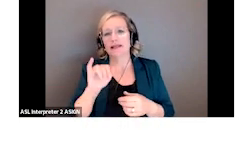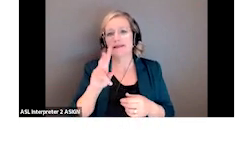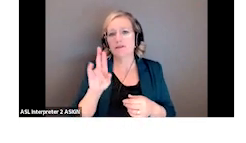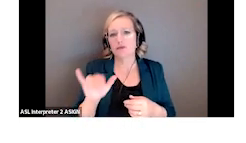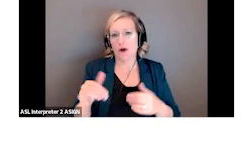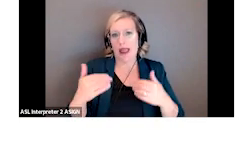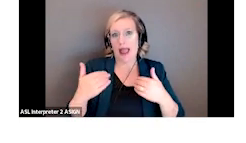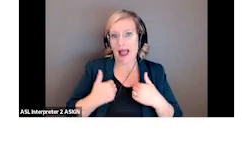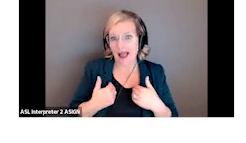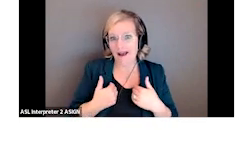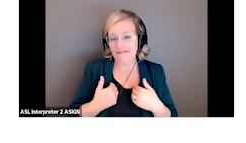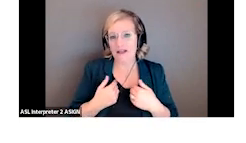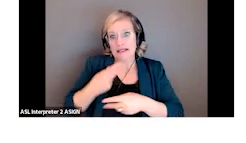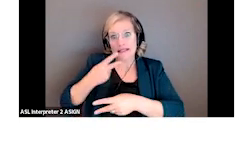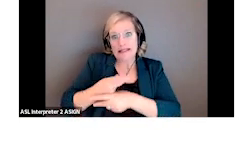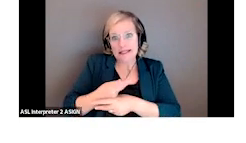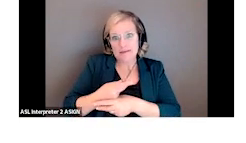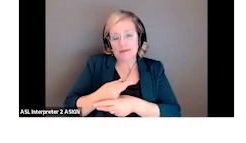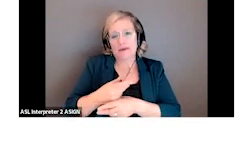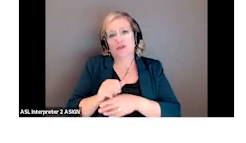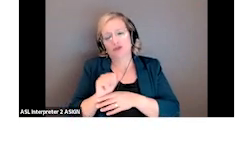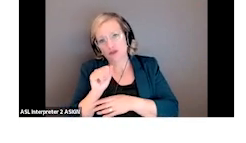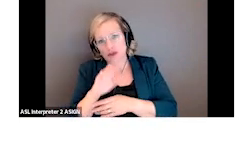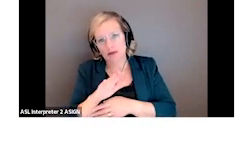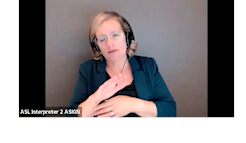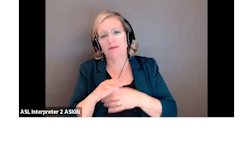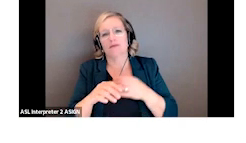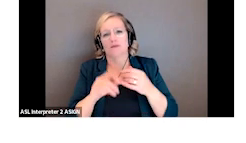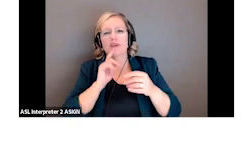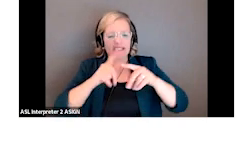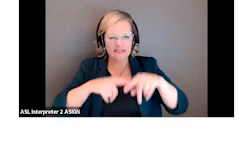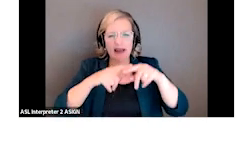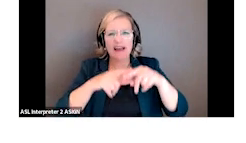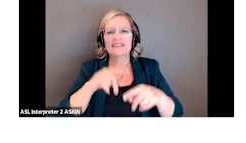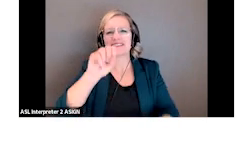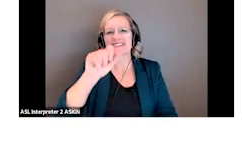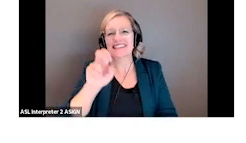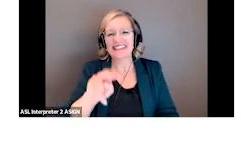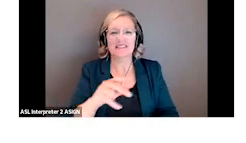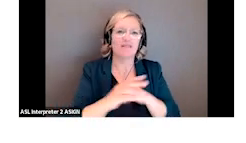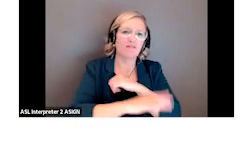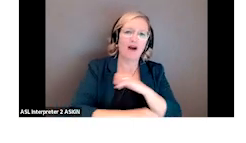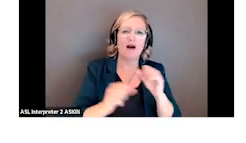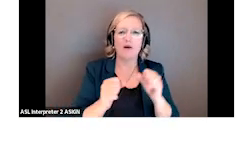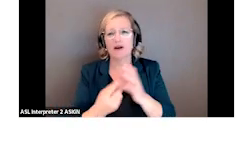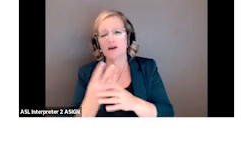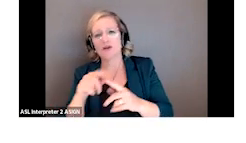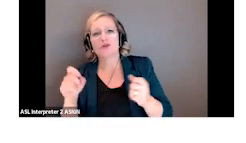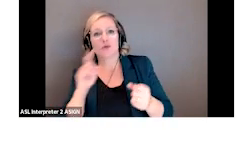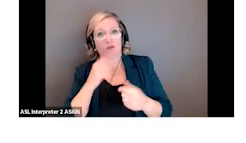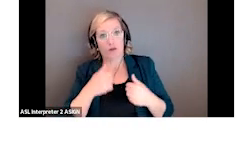product. Okay, so that's definitely something that we're going through to verify that we have the budget at